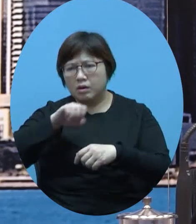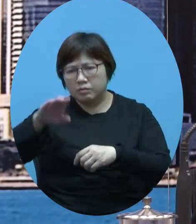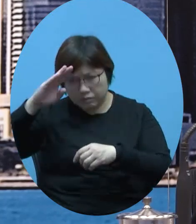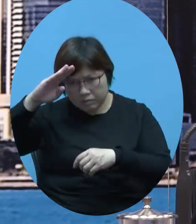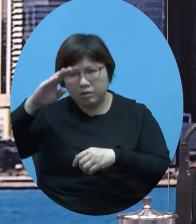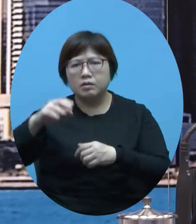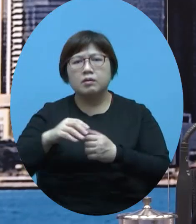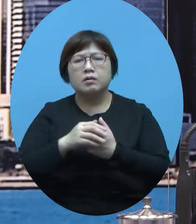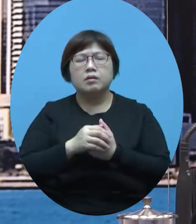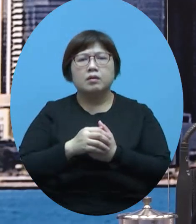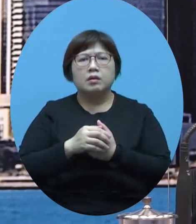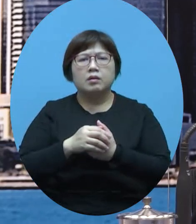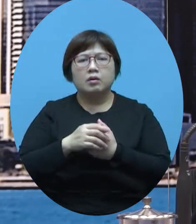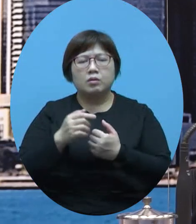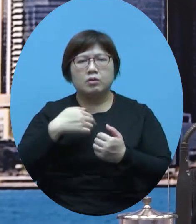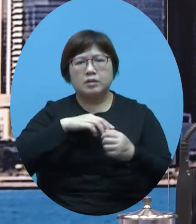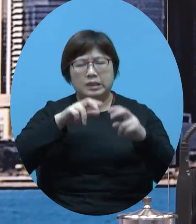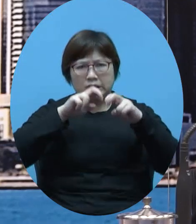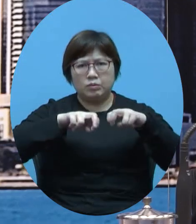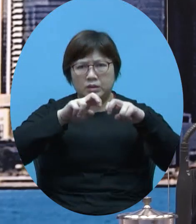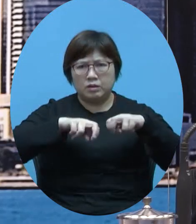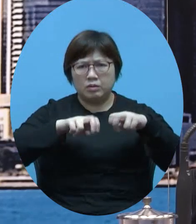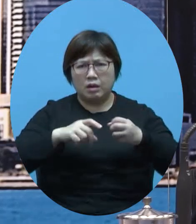how it happened. And